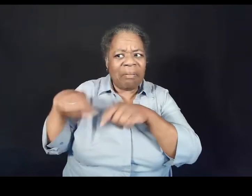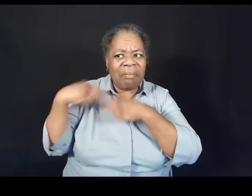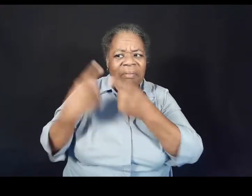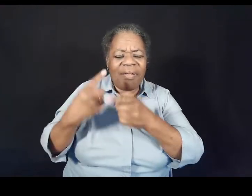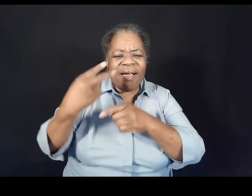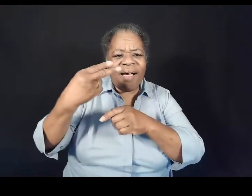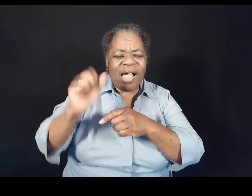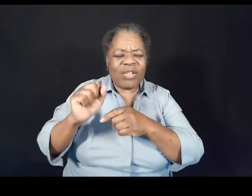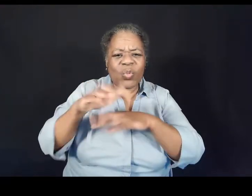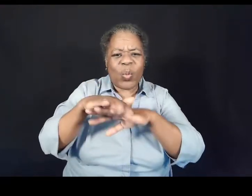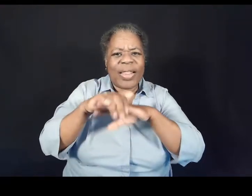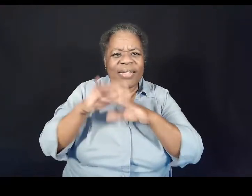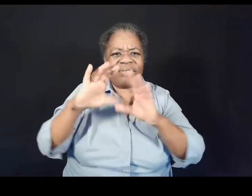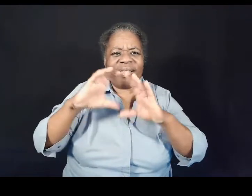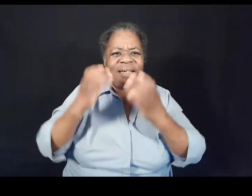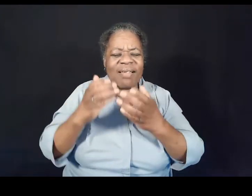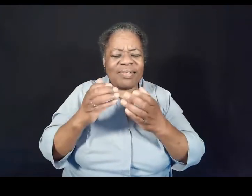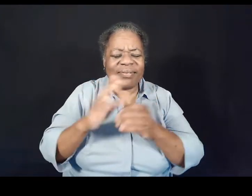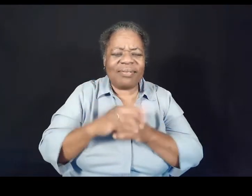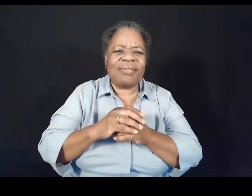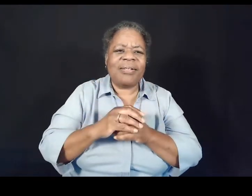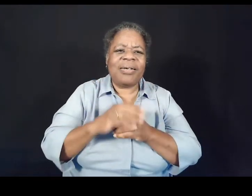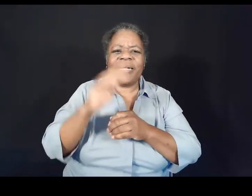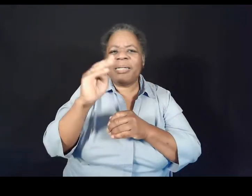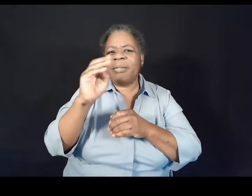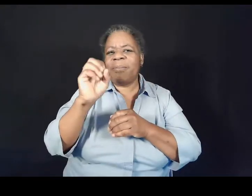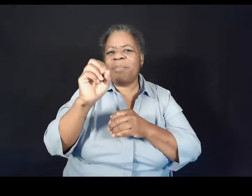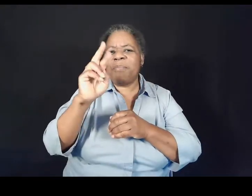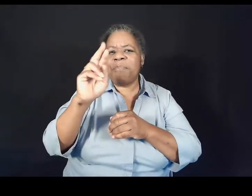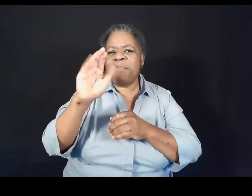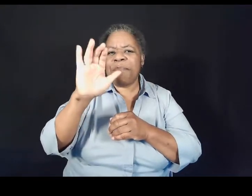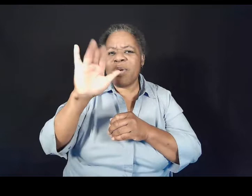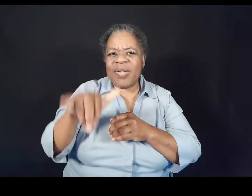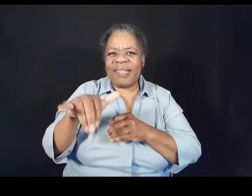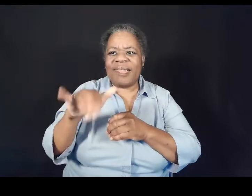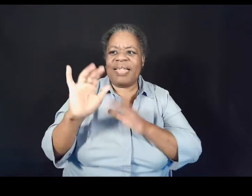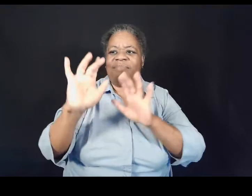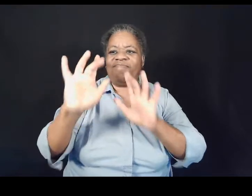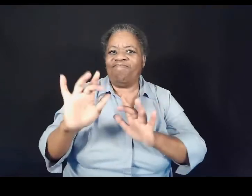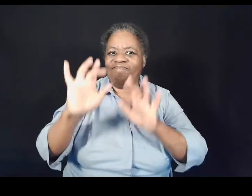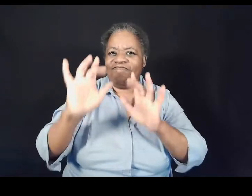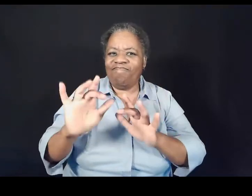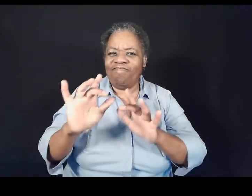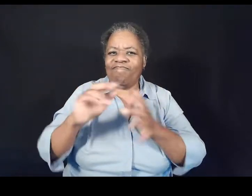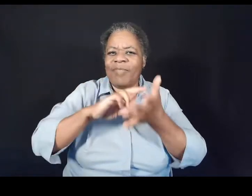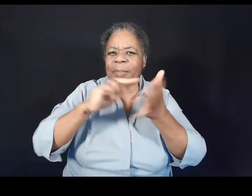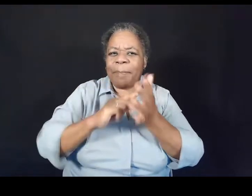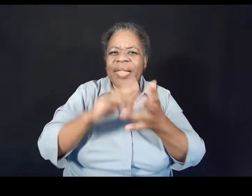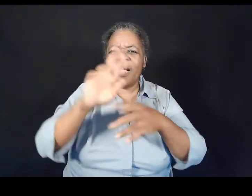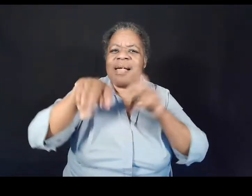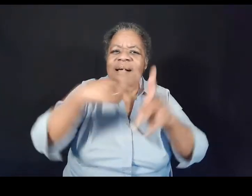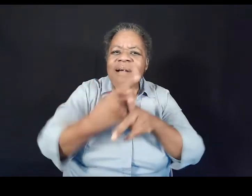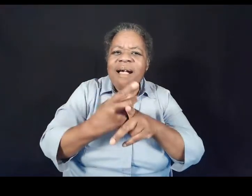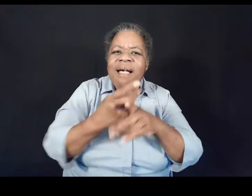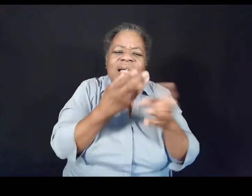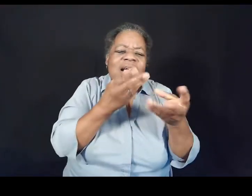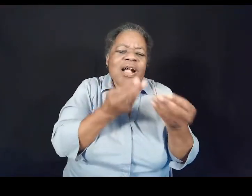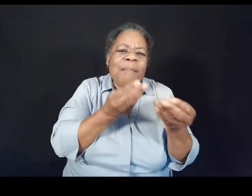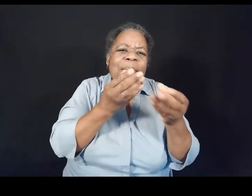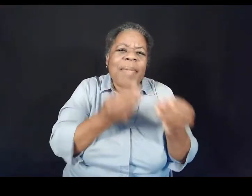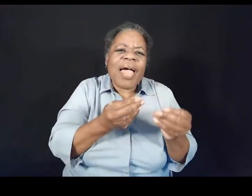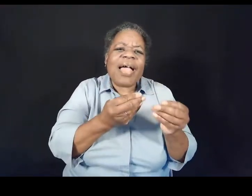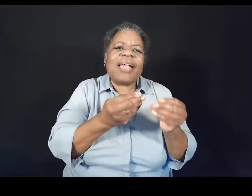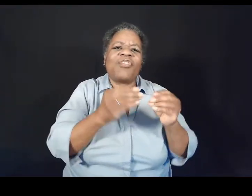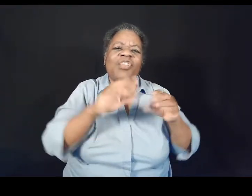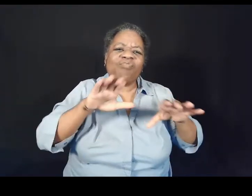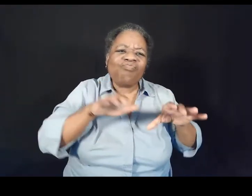class. Mercy can be defined as the kind and compassionate treatment of a person